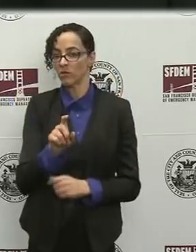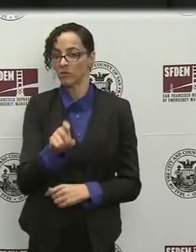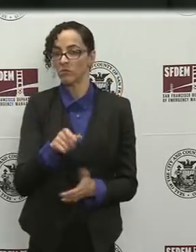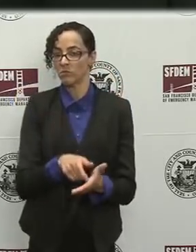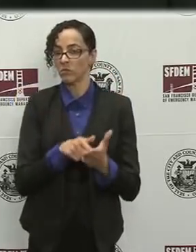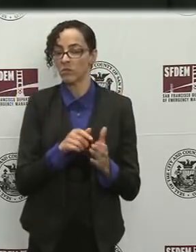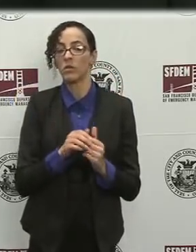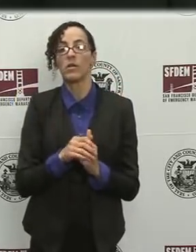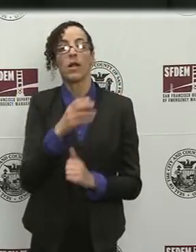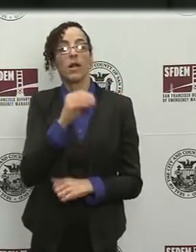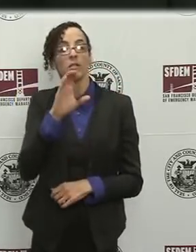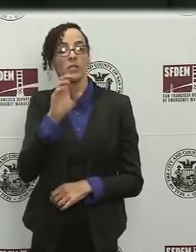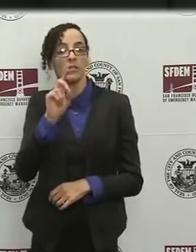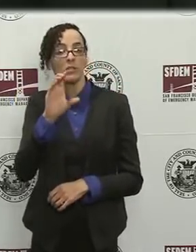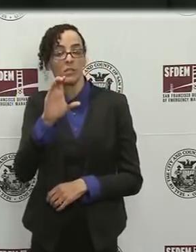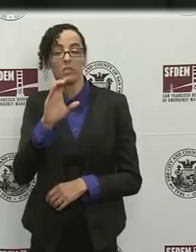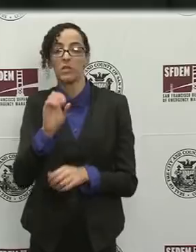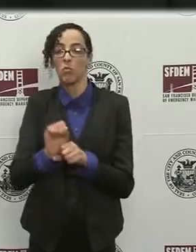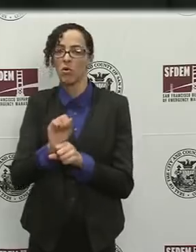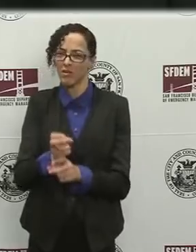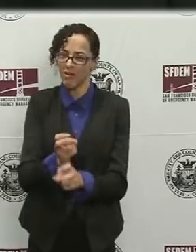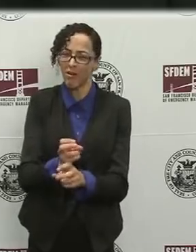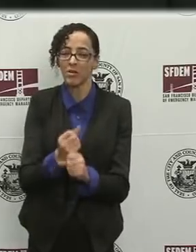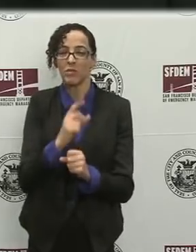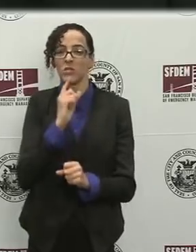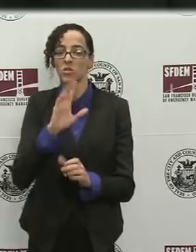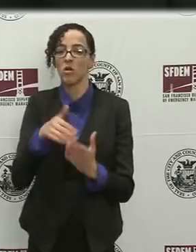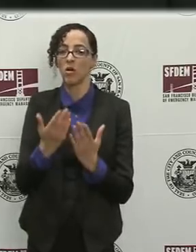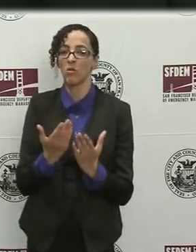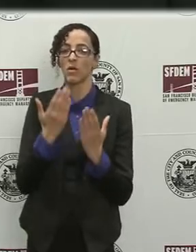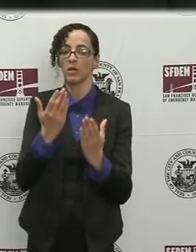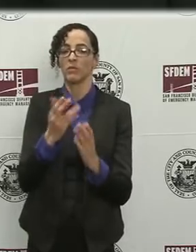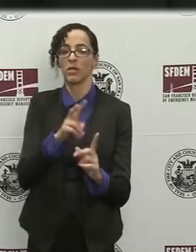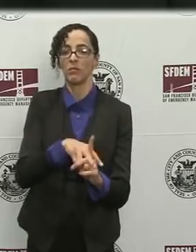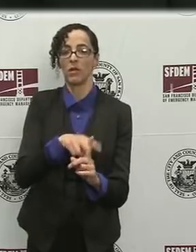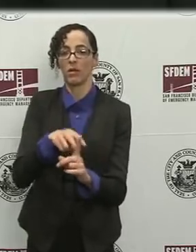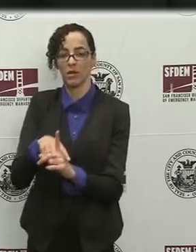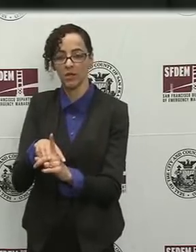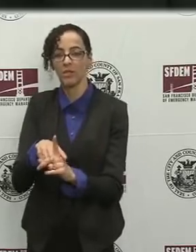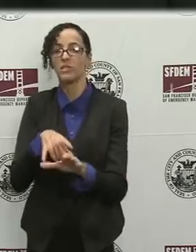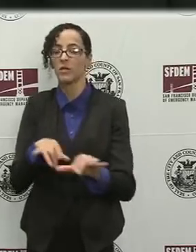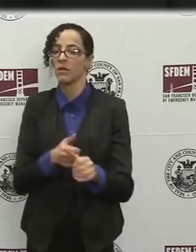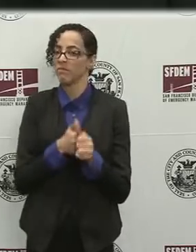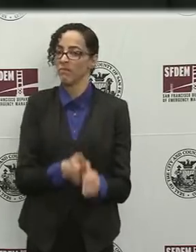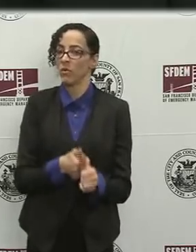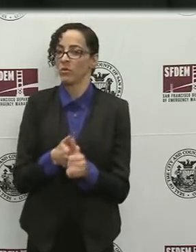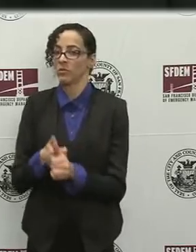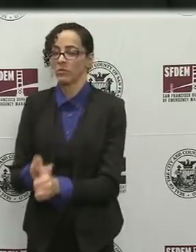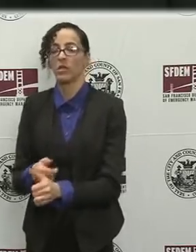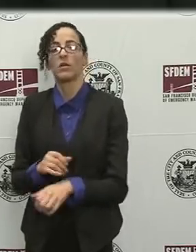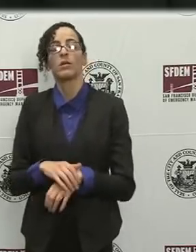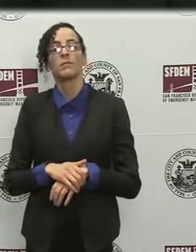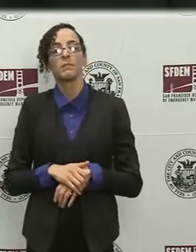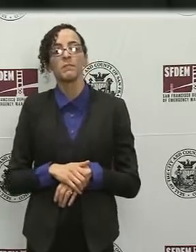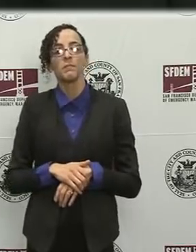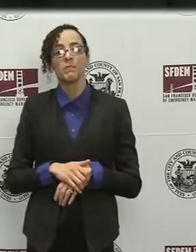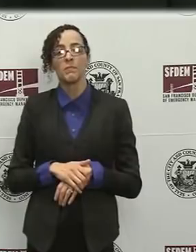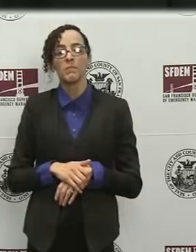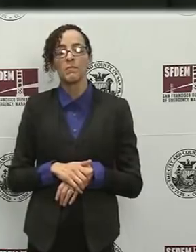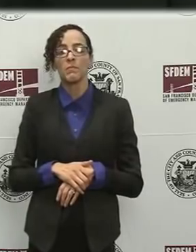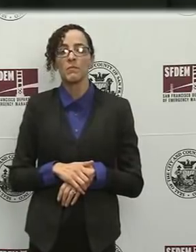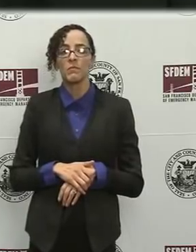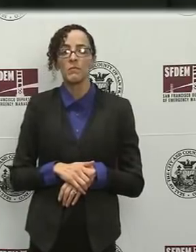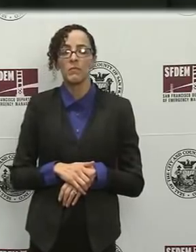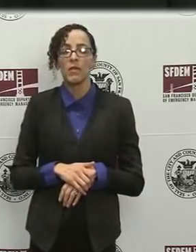these recommendations being applied, but they're also being adhered to. And I just really want to express